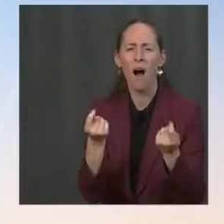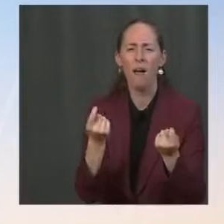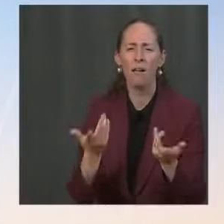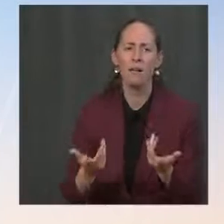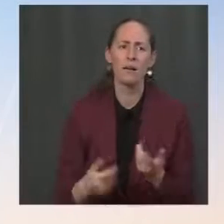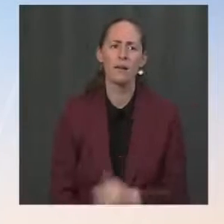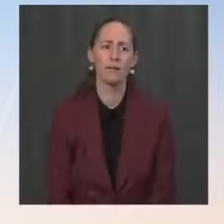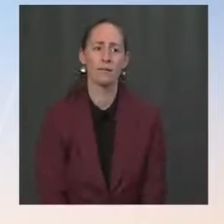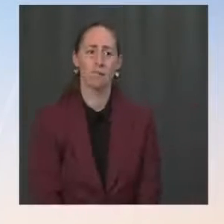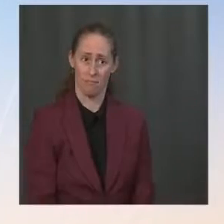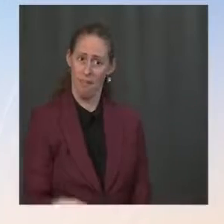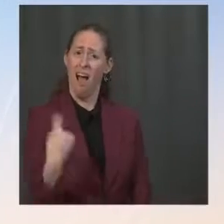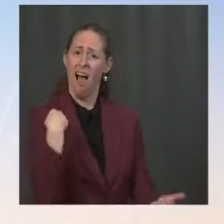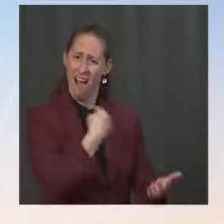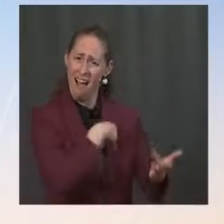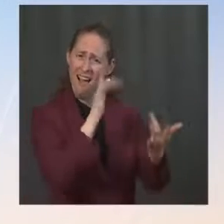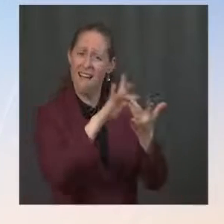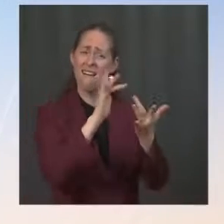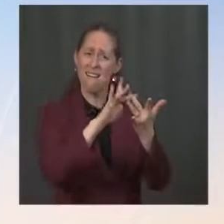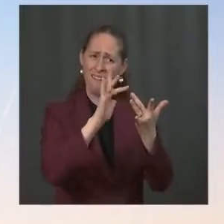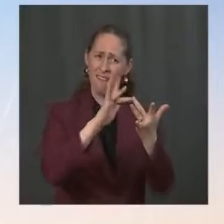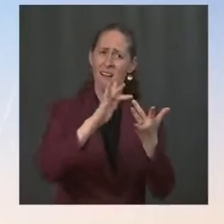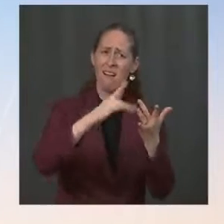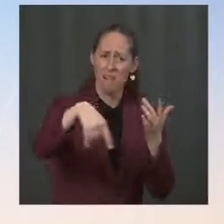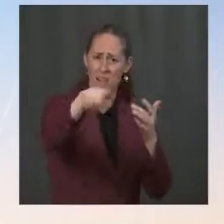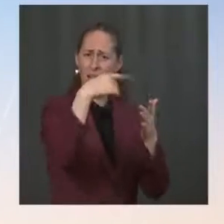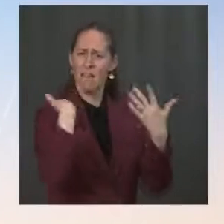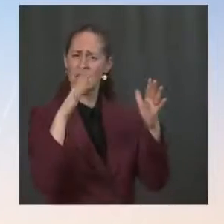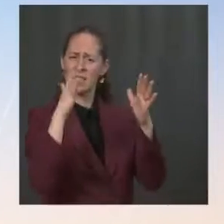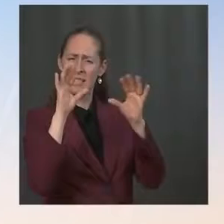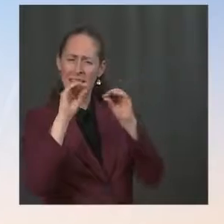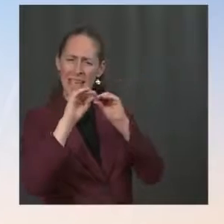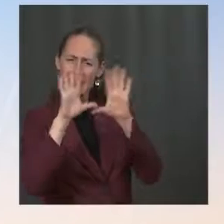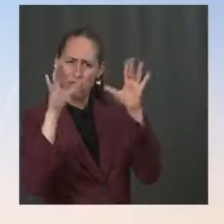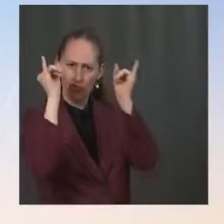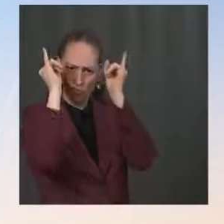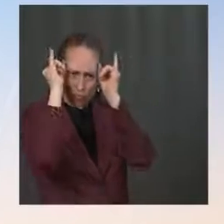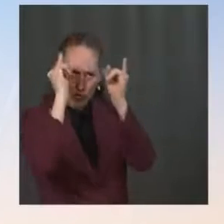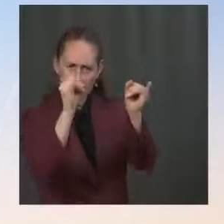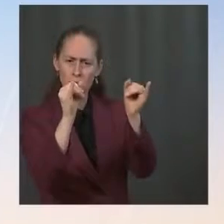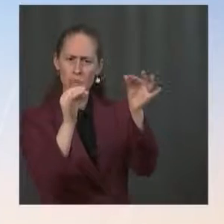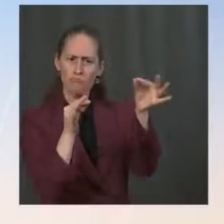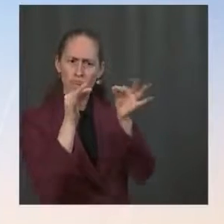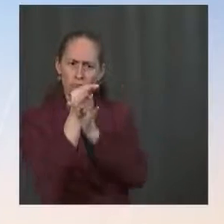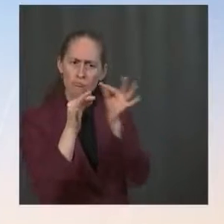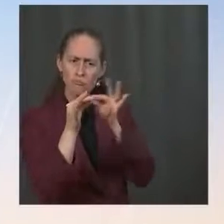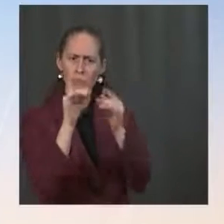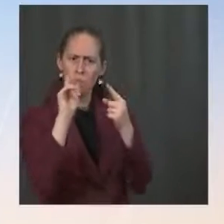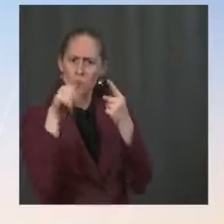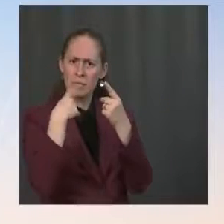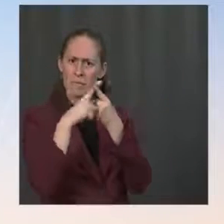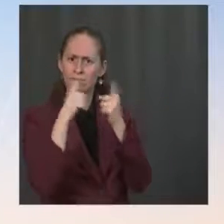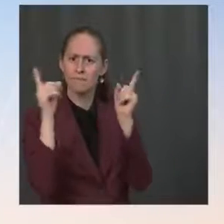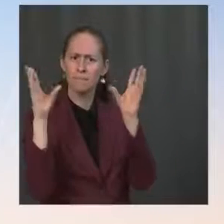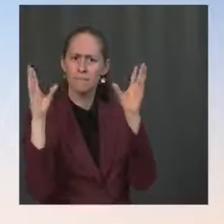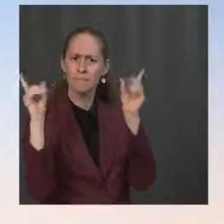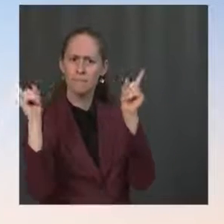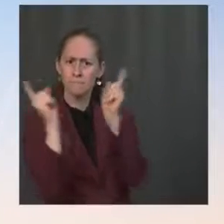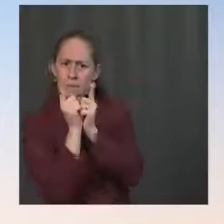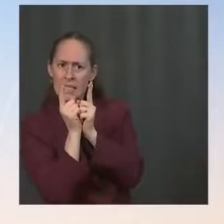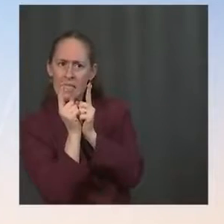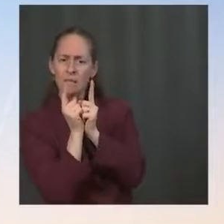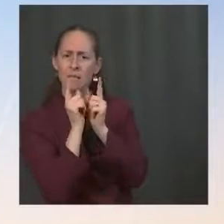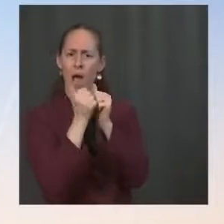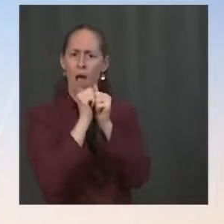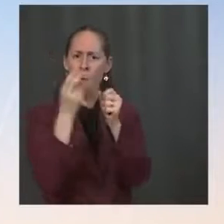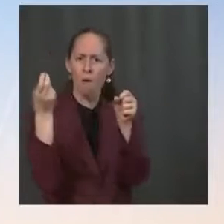them, and we are giving them clear instructions on where to meet, when to come to the airport, how they can get out and